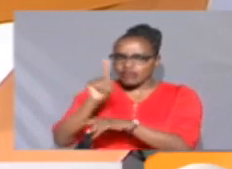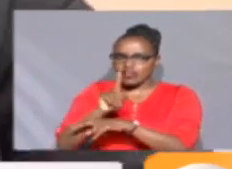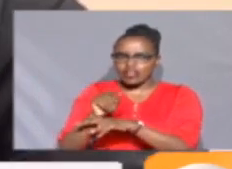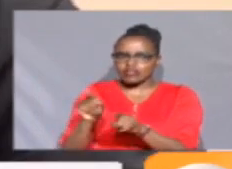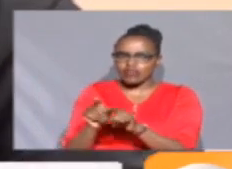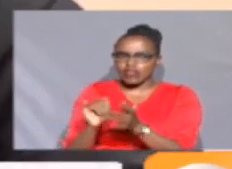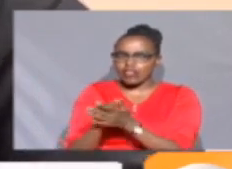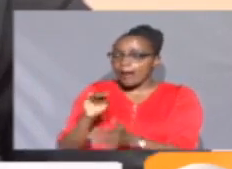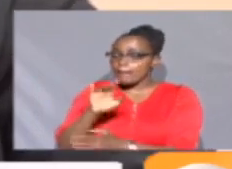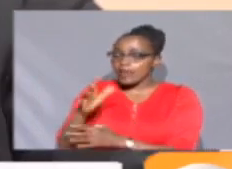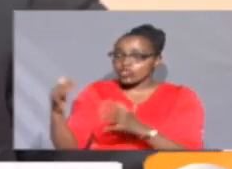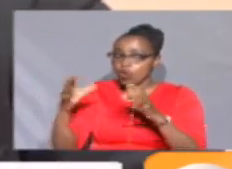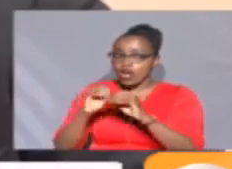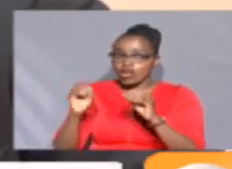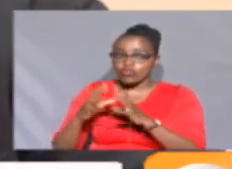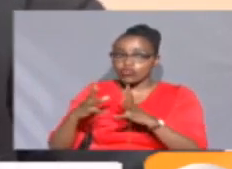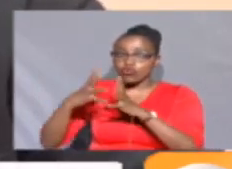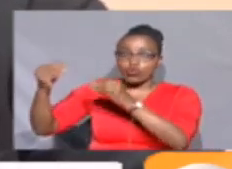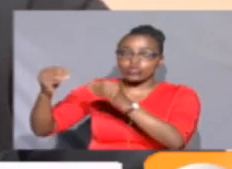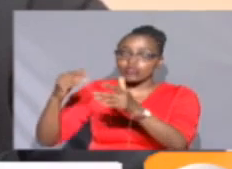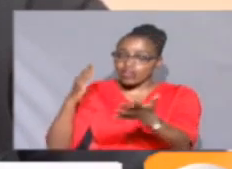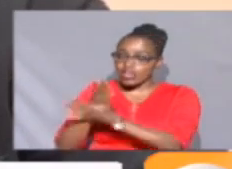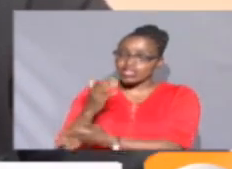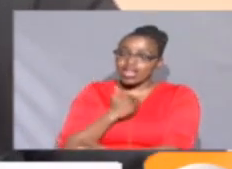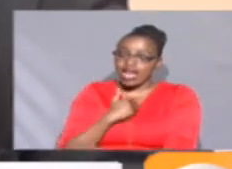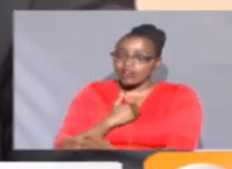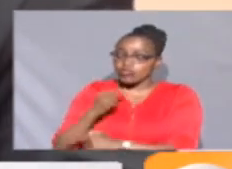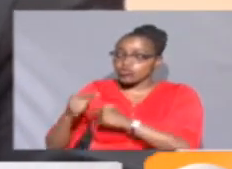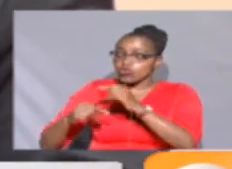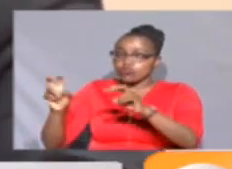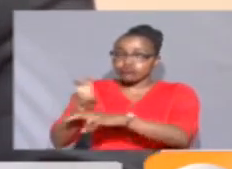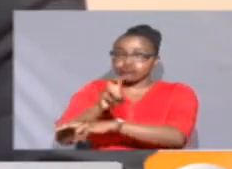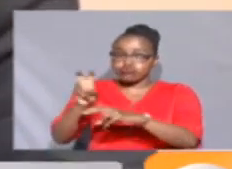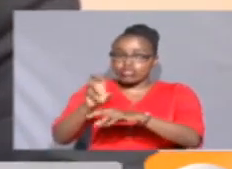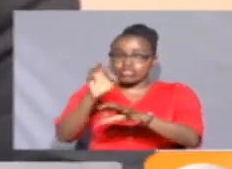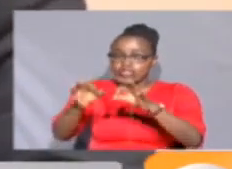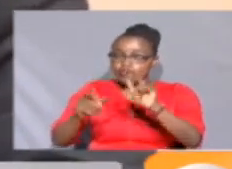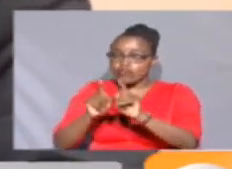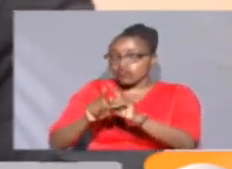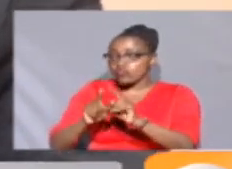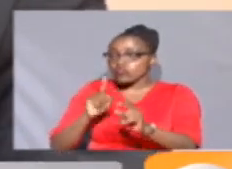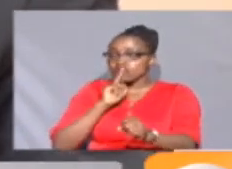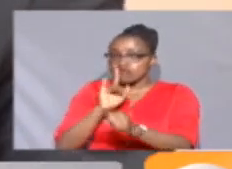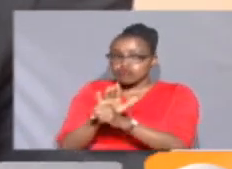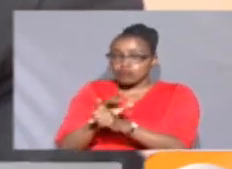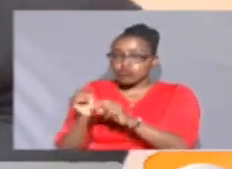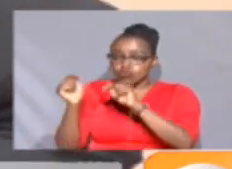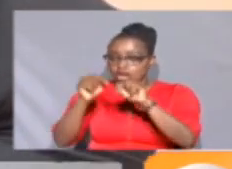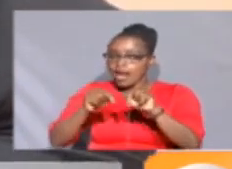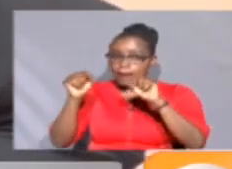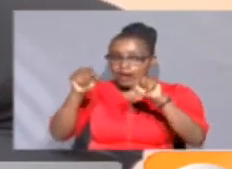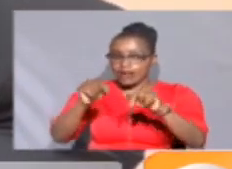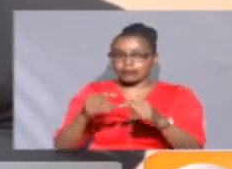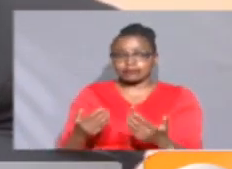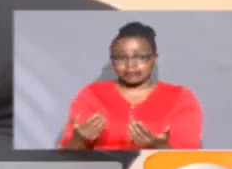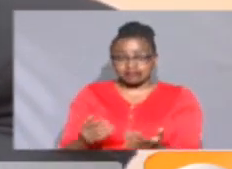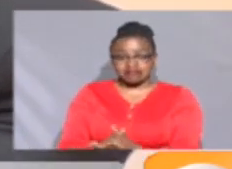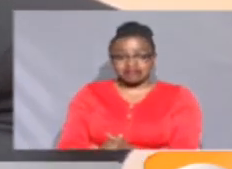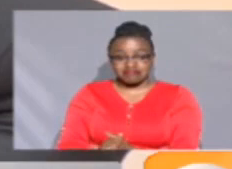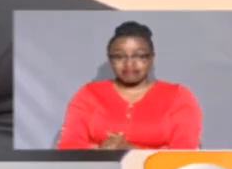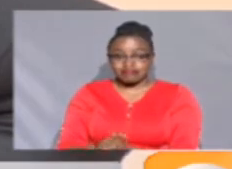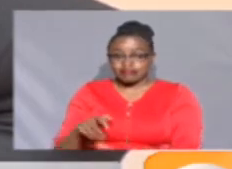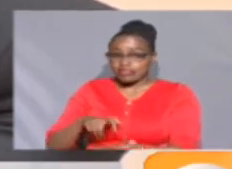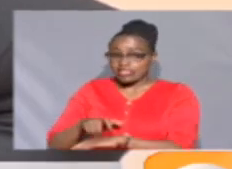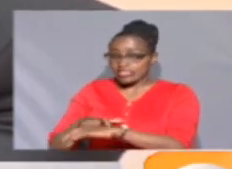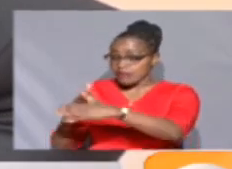Bail is not argued. You go, it is an automatic right, you are under surveillance. Okay. So long as you can guarantee your attendance, you'll be there. Now look, when with